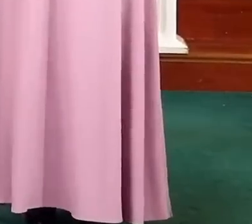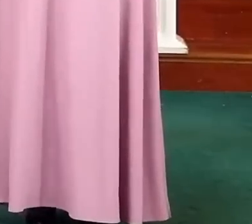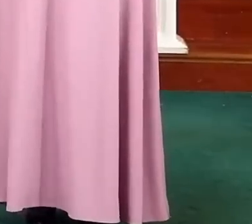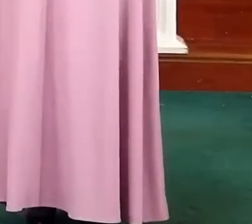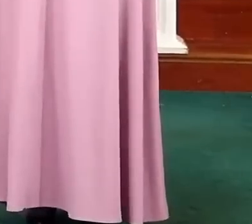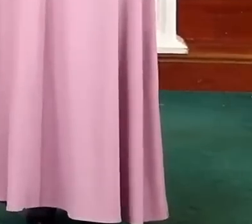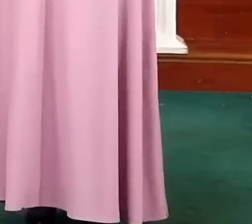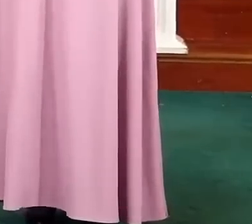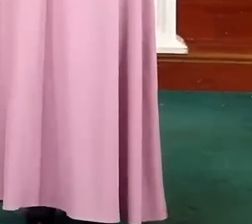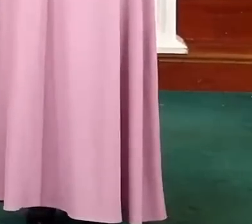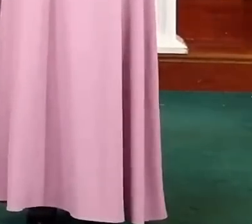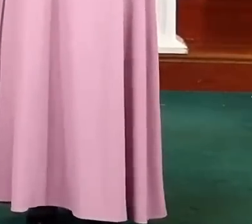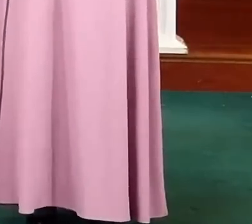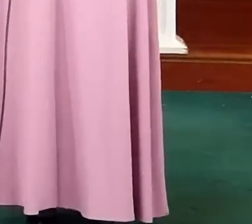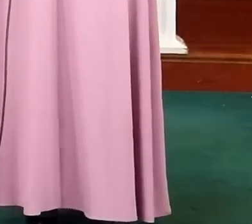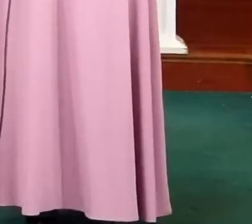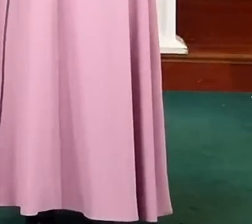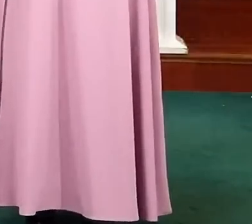Speak their